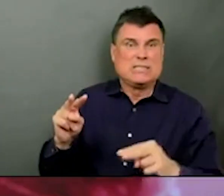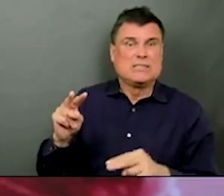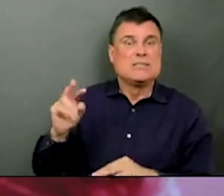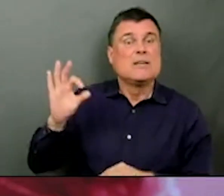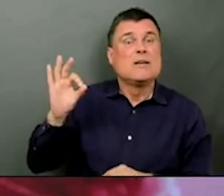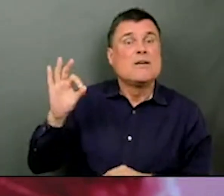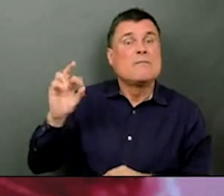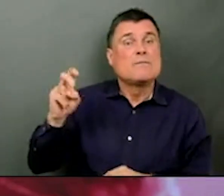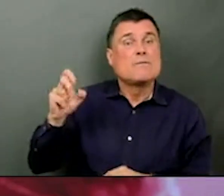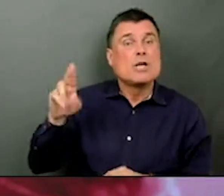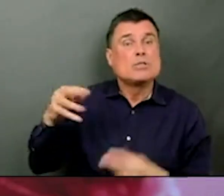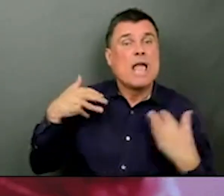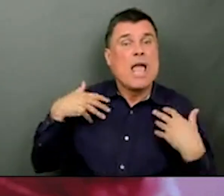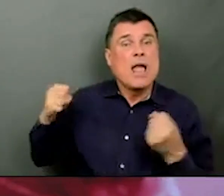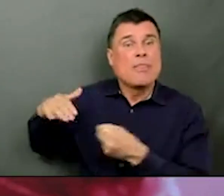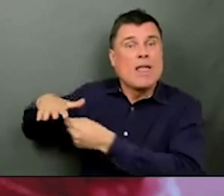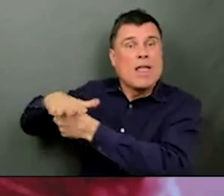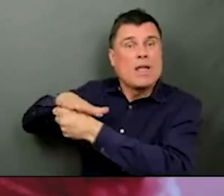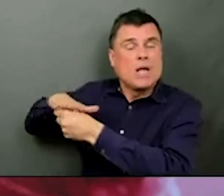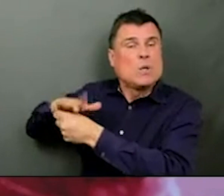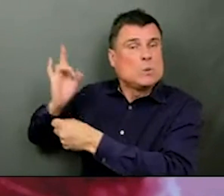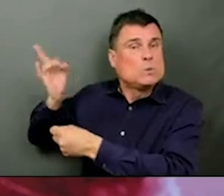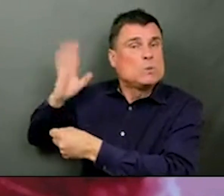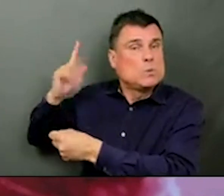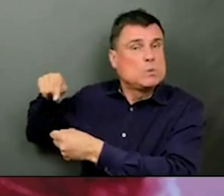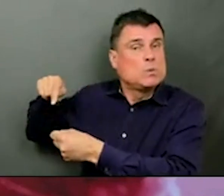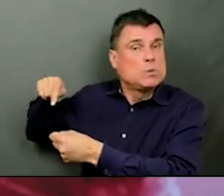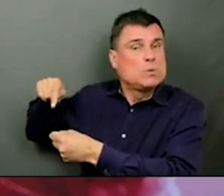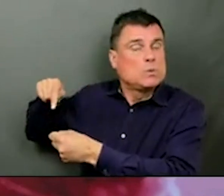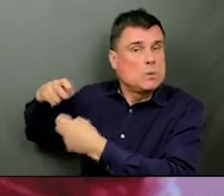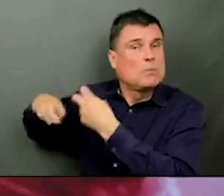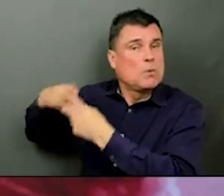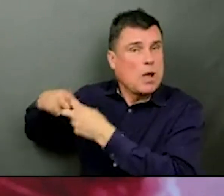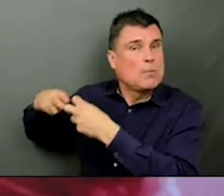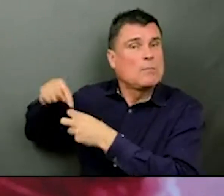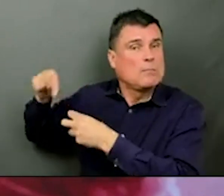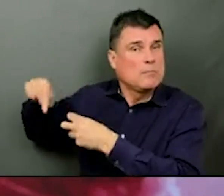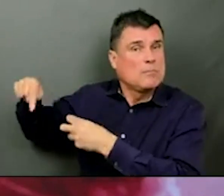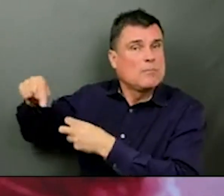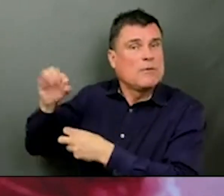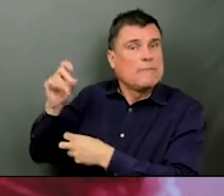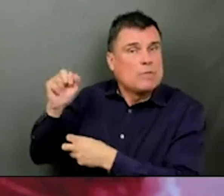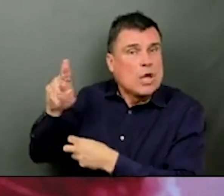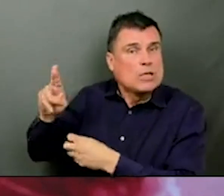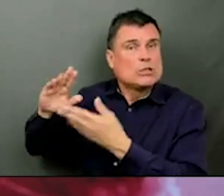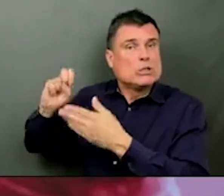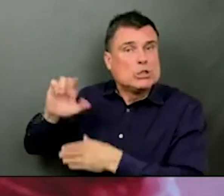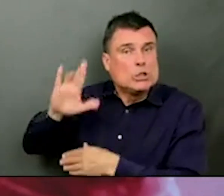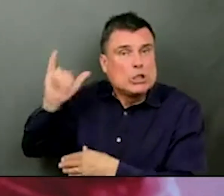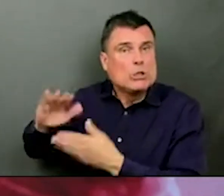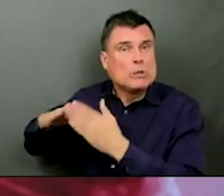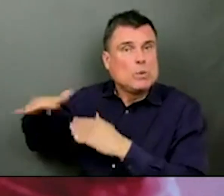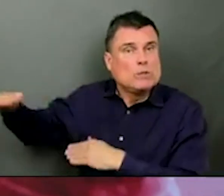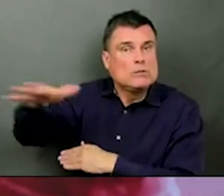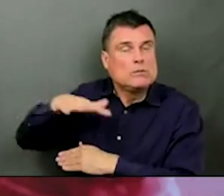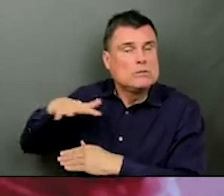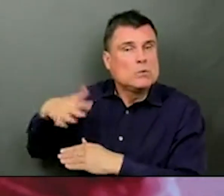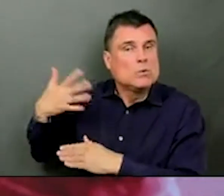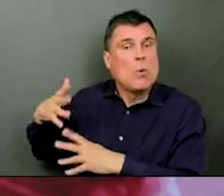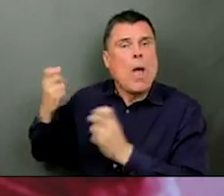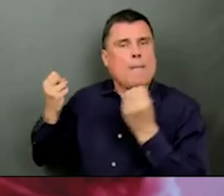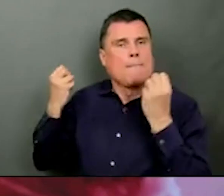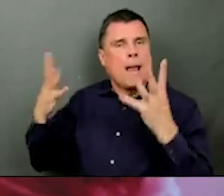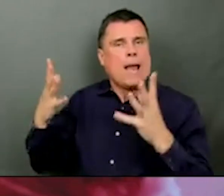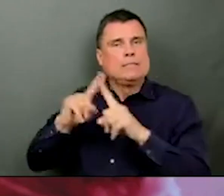that, this is an issue that's happening in those communities. We know it's a higher likelihood of intergenerational households.